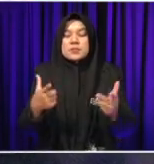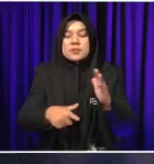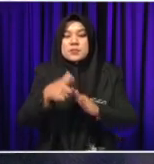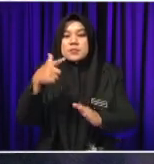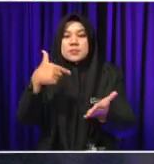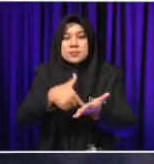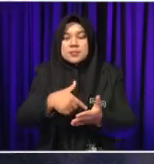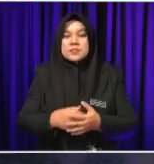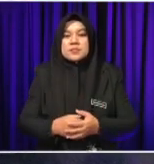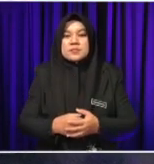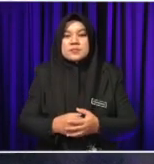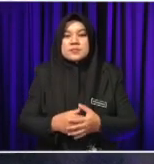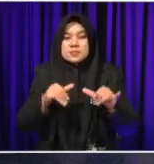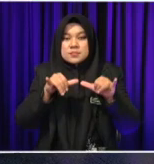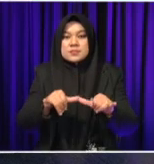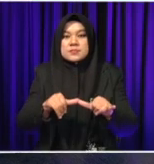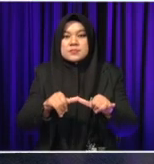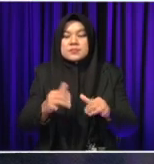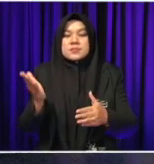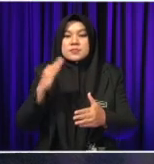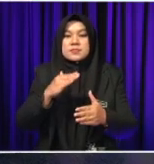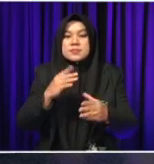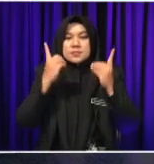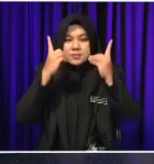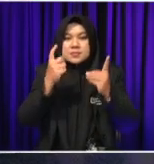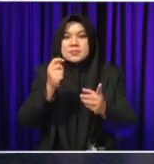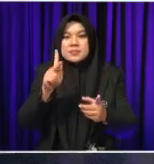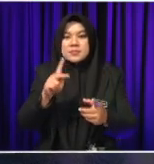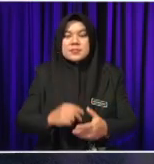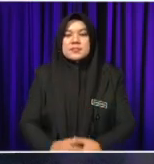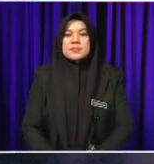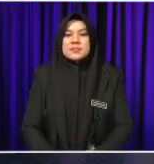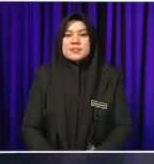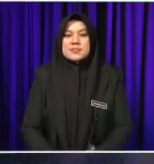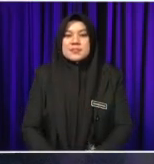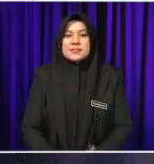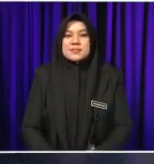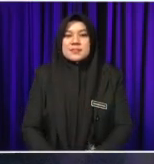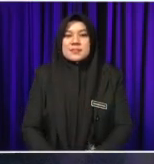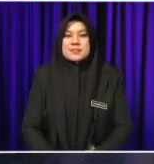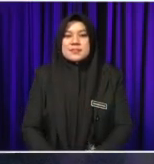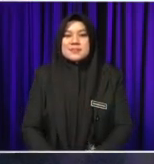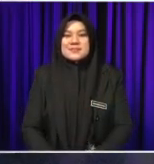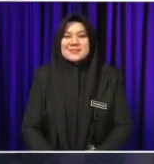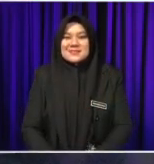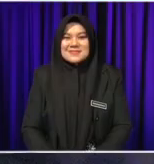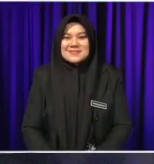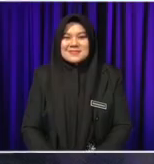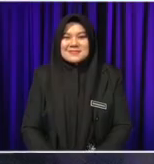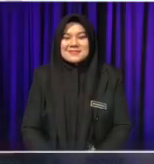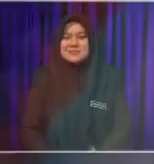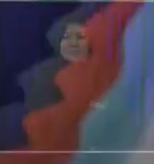to discover. So stay tuned. We'll be right back here on Didit TV, KPM. Press the buzzer. Yay!